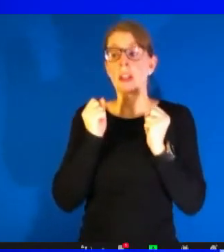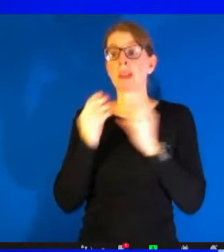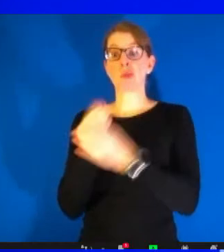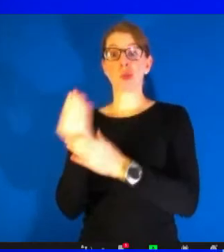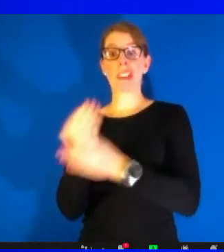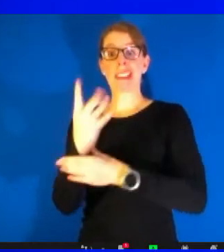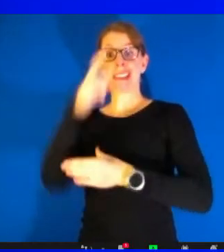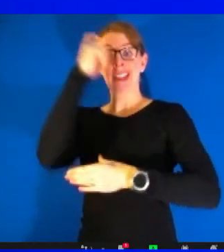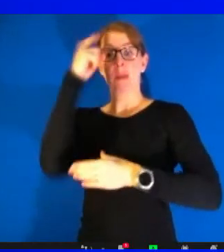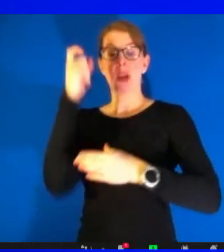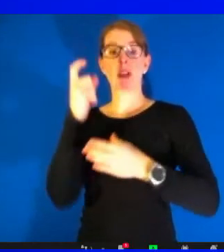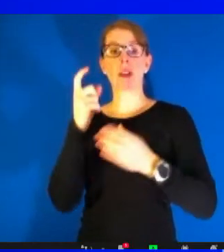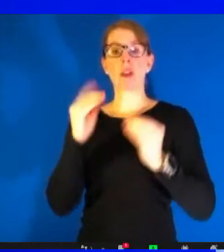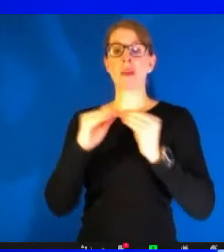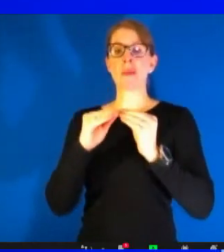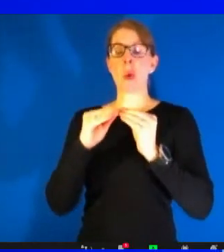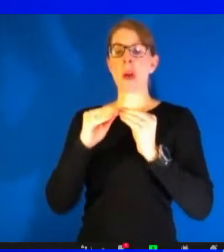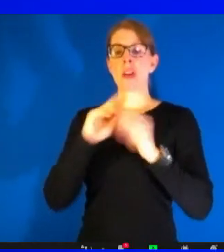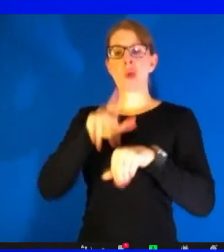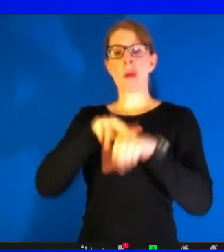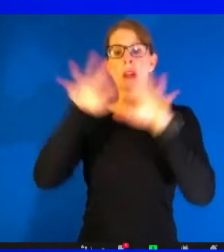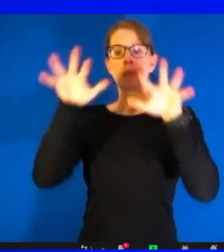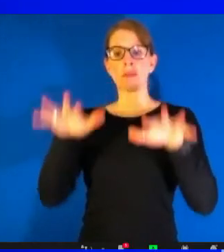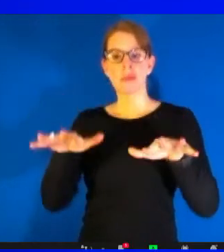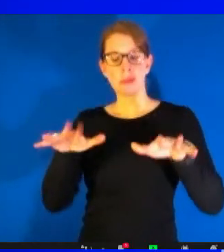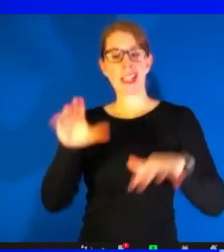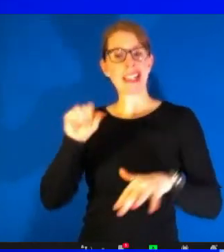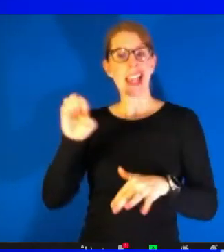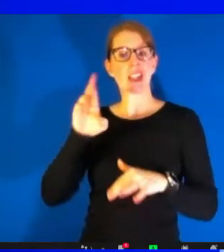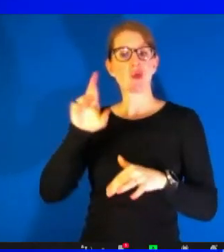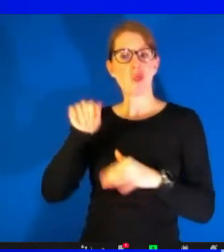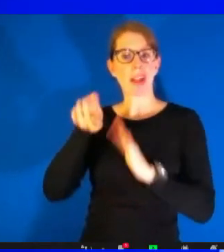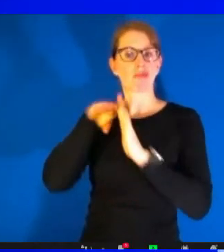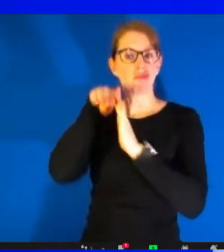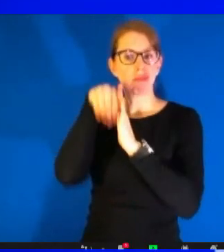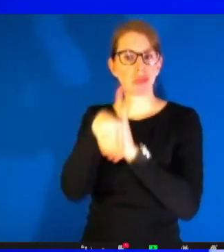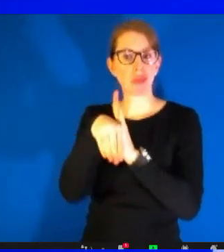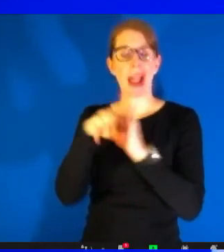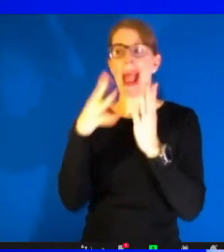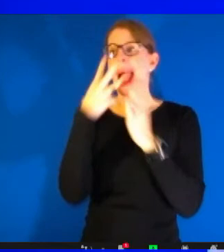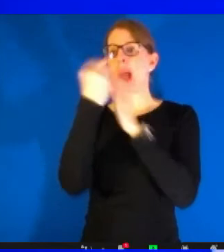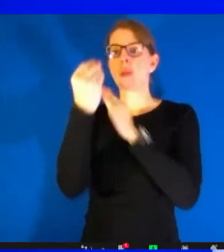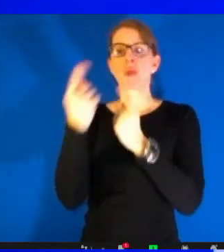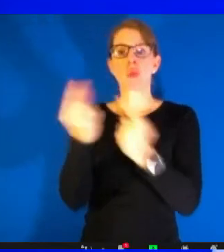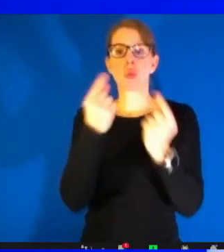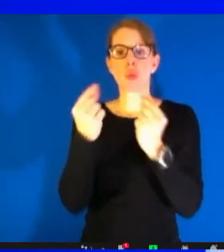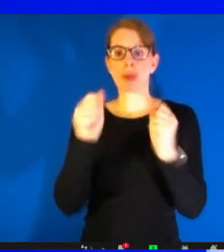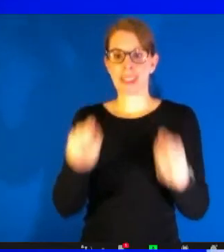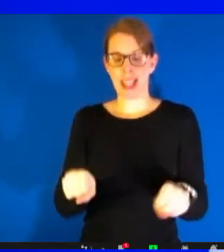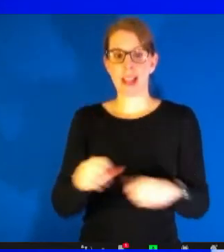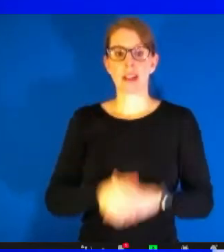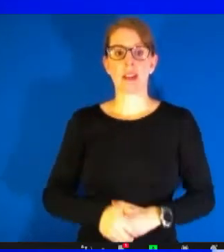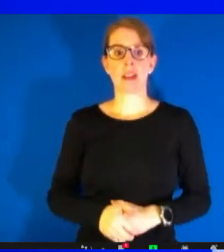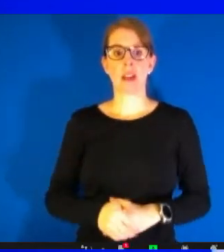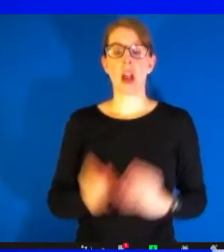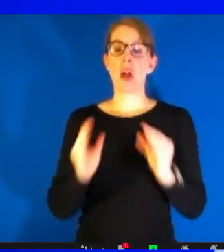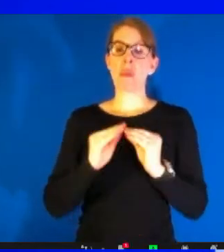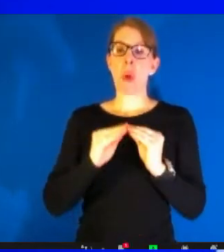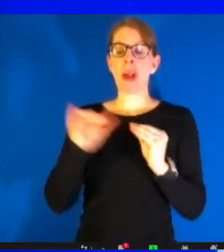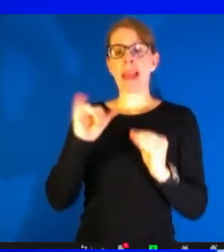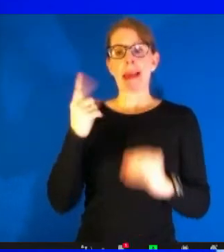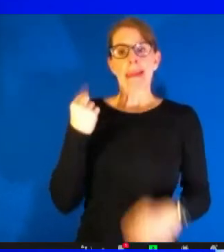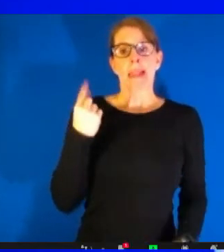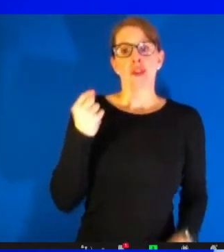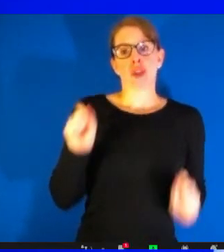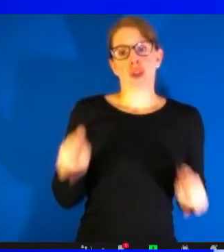will be more normal. Case rates will be down, and we'll be able to get back out and be more, I guess, like last year.